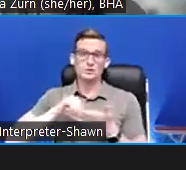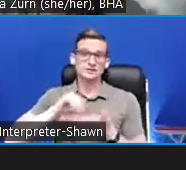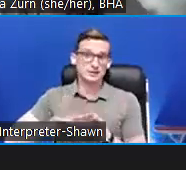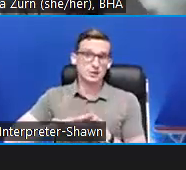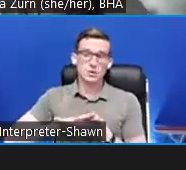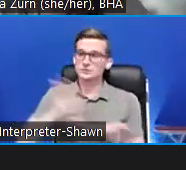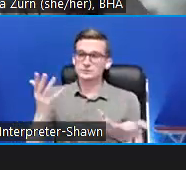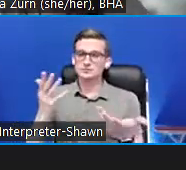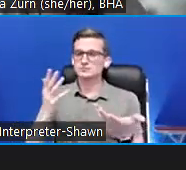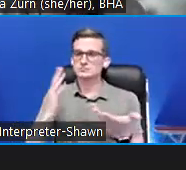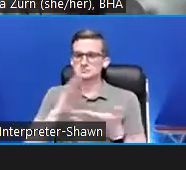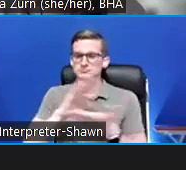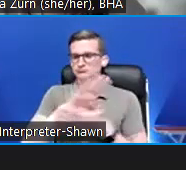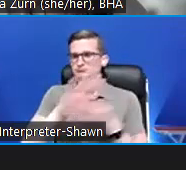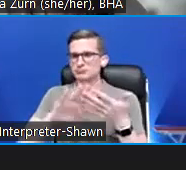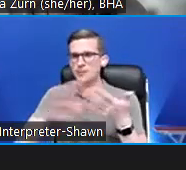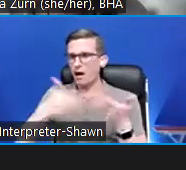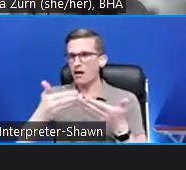the presentation.